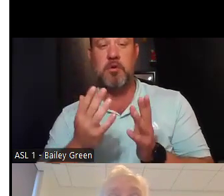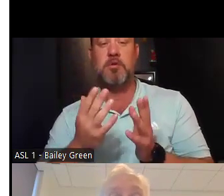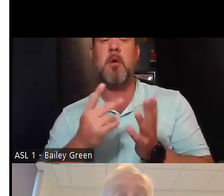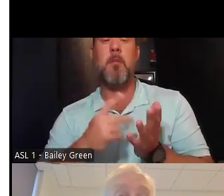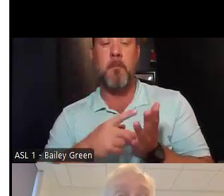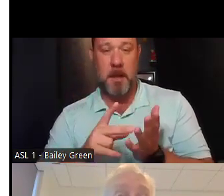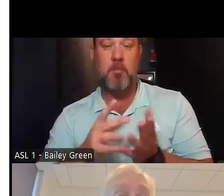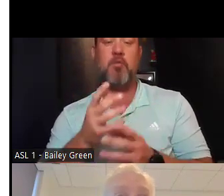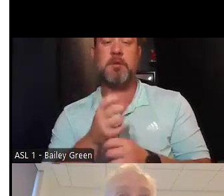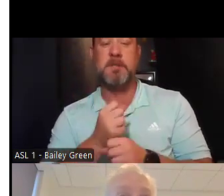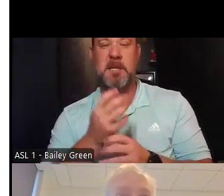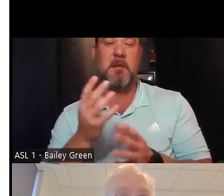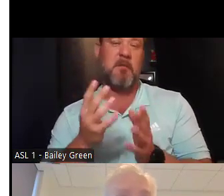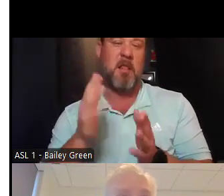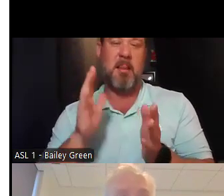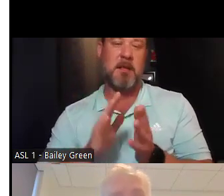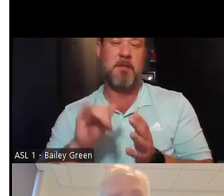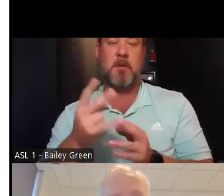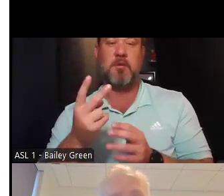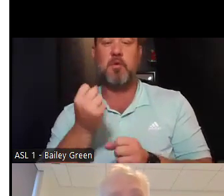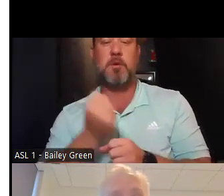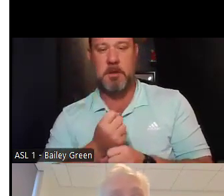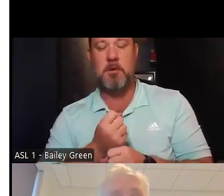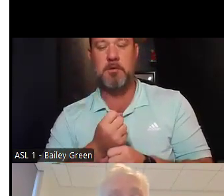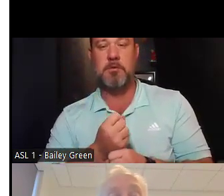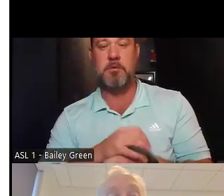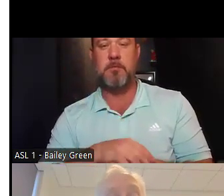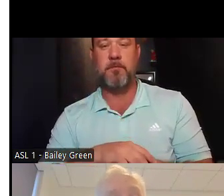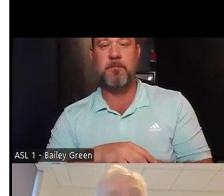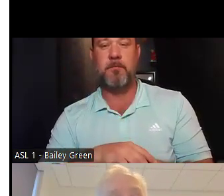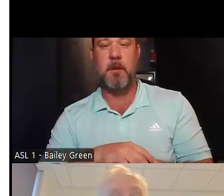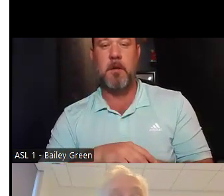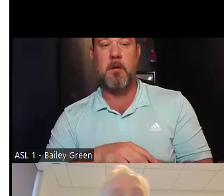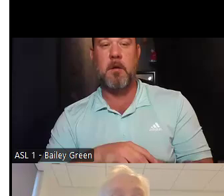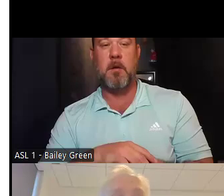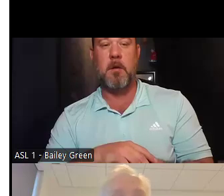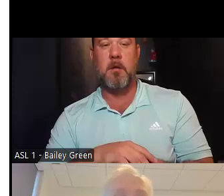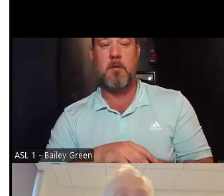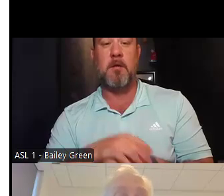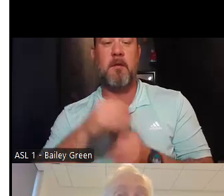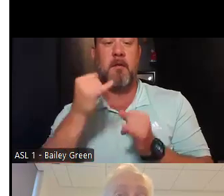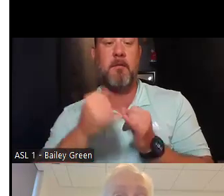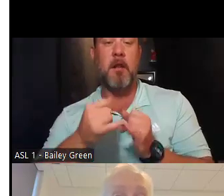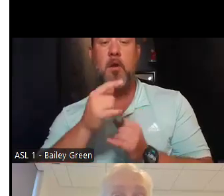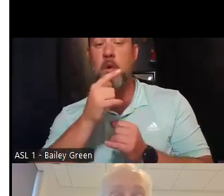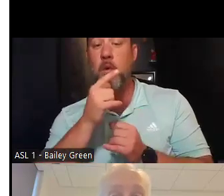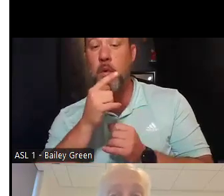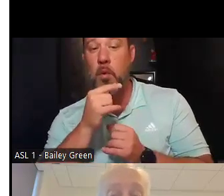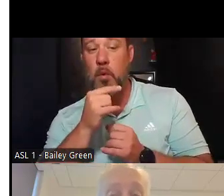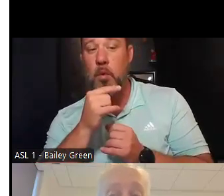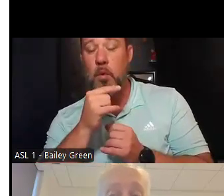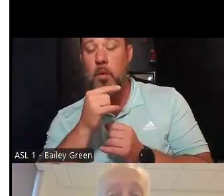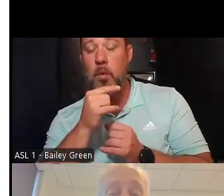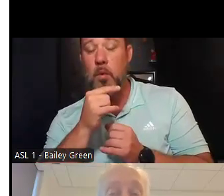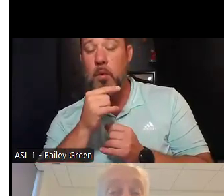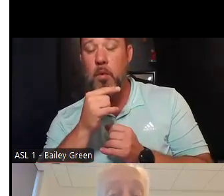users, receive care for less than 2 years, just to put that in some context. And then finally, this question of who would